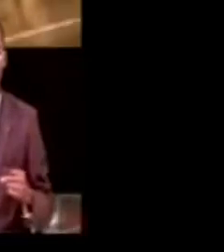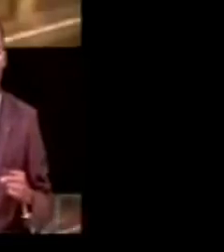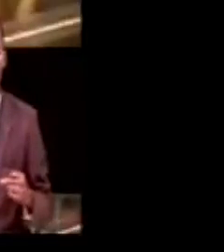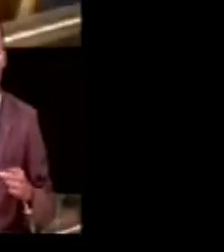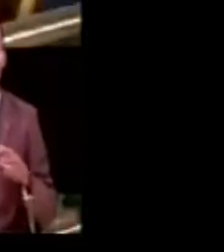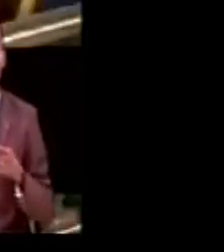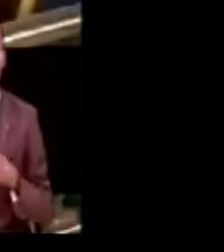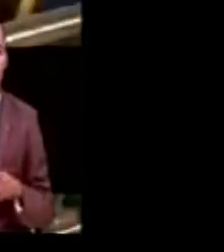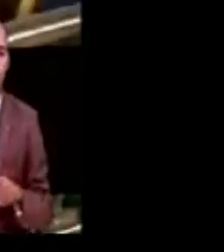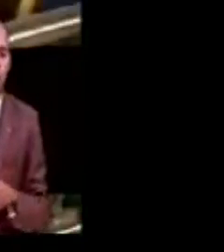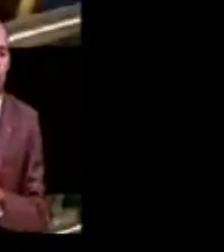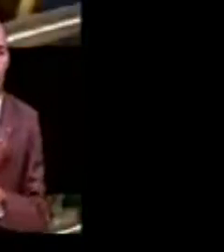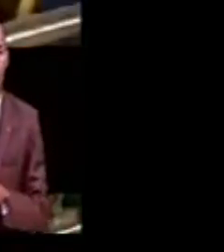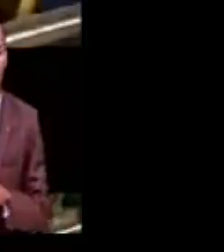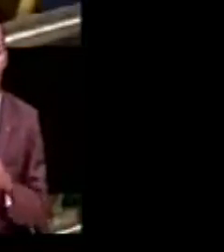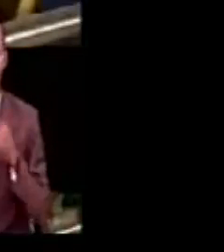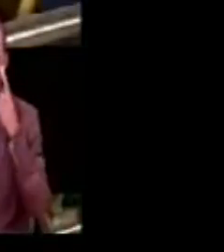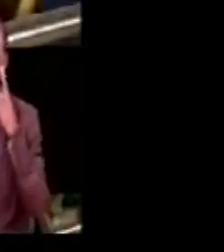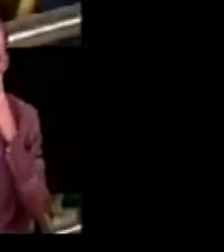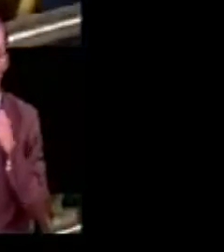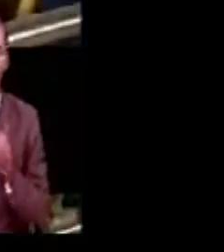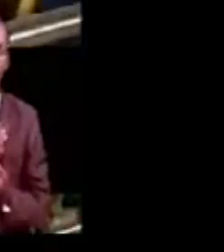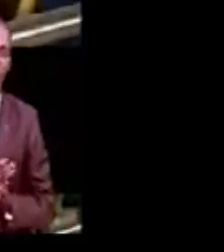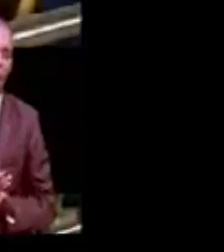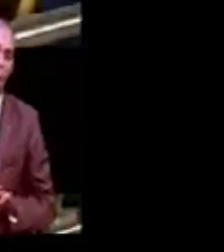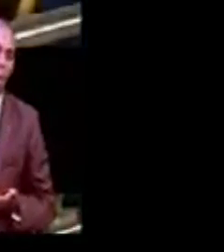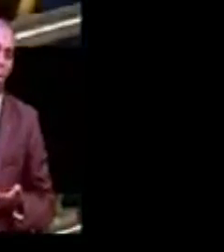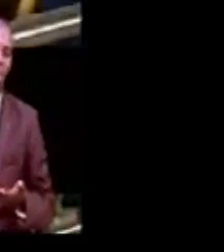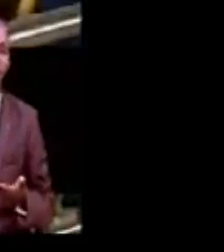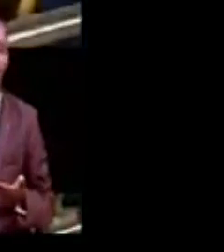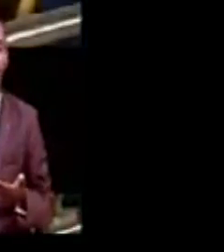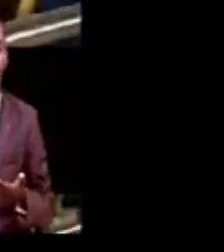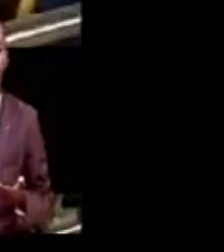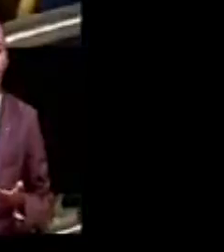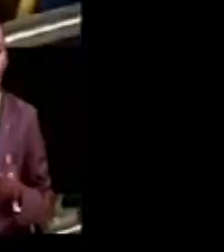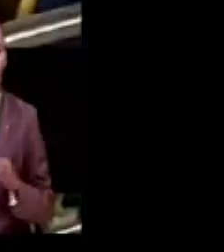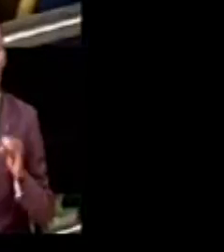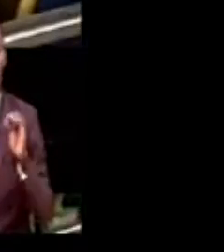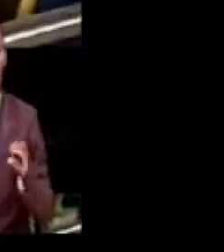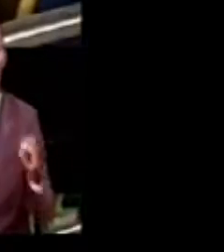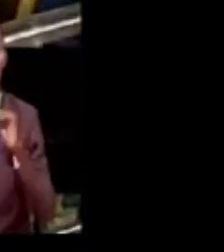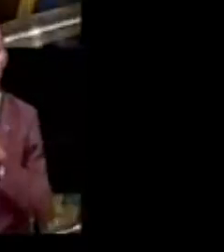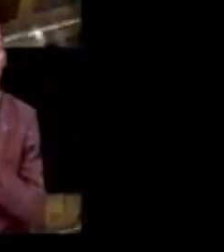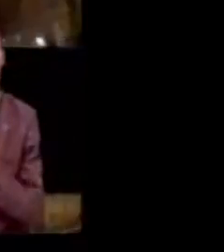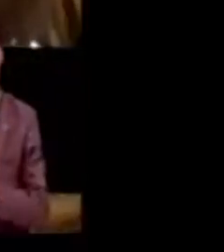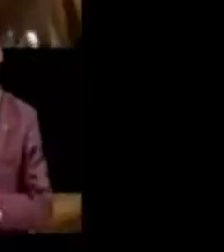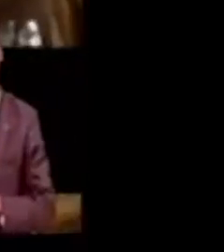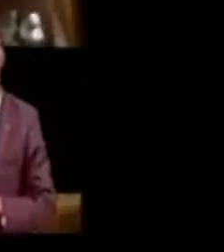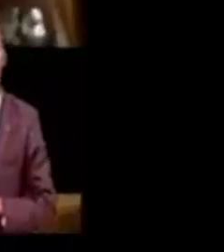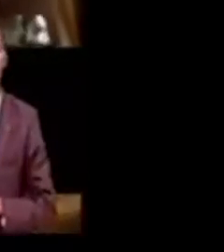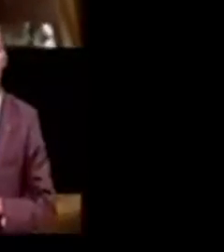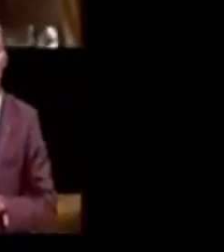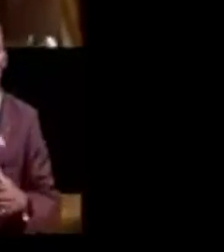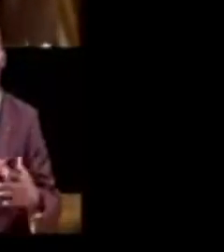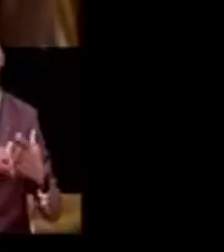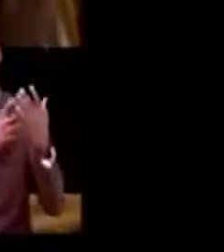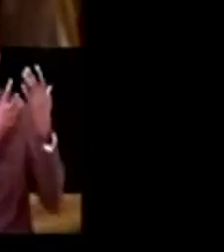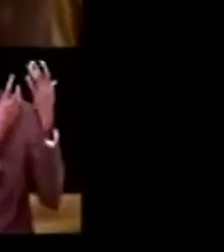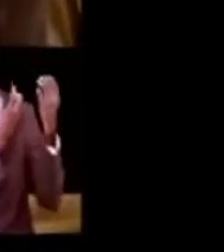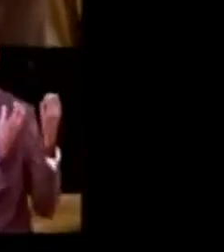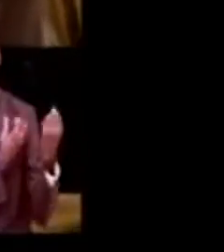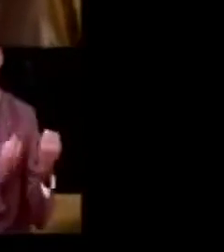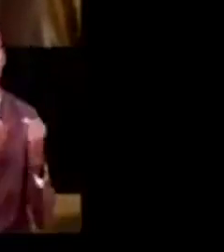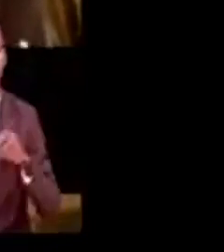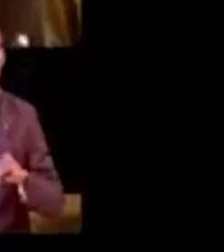roll? Does Jesus have a power to wipe the tear